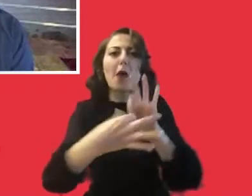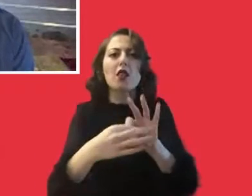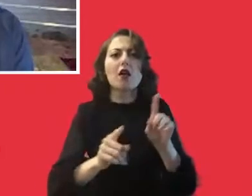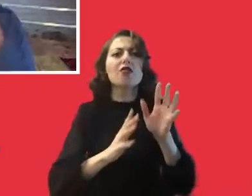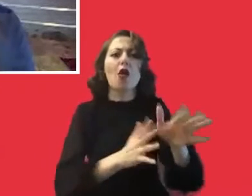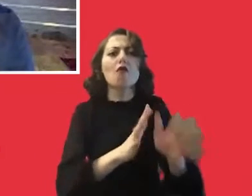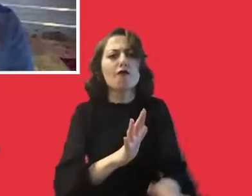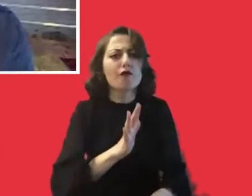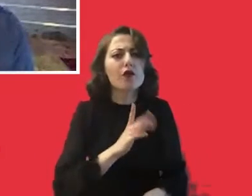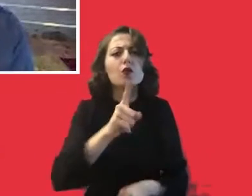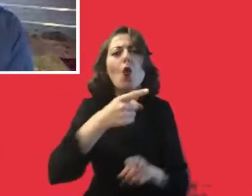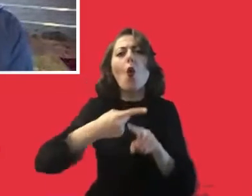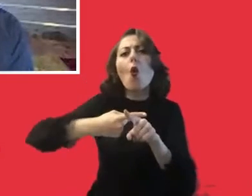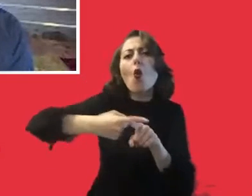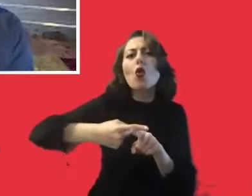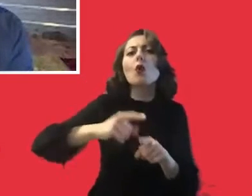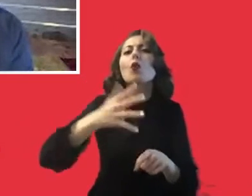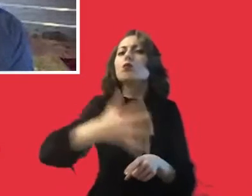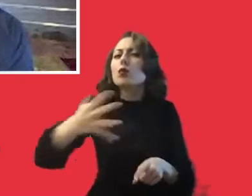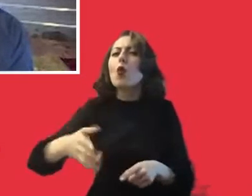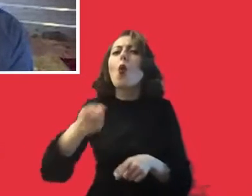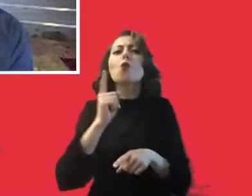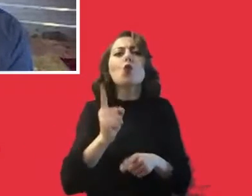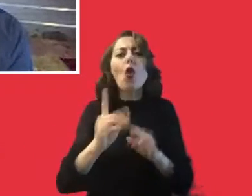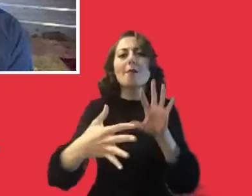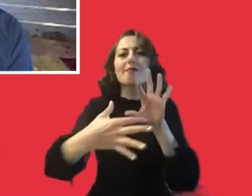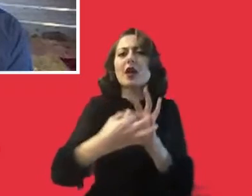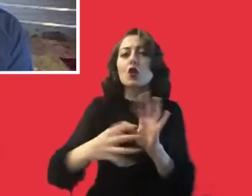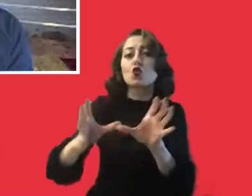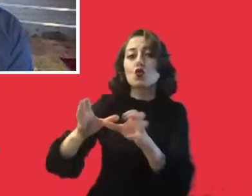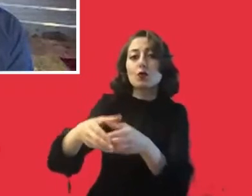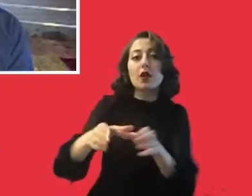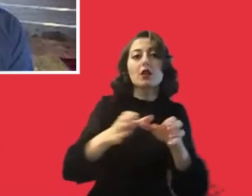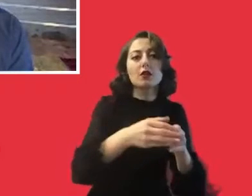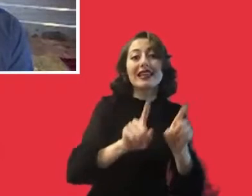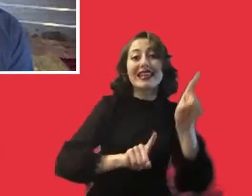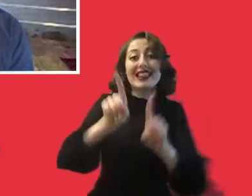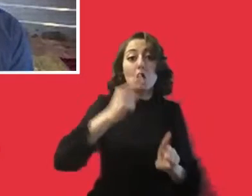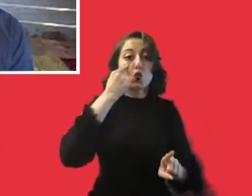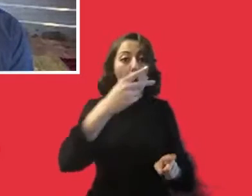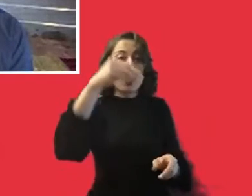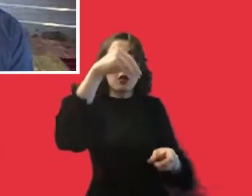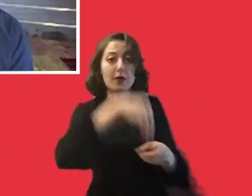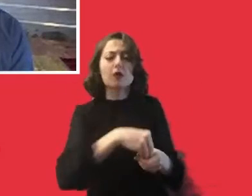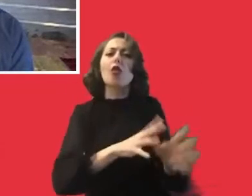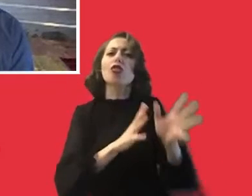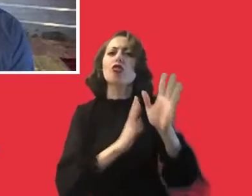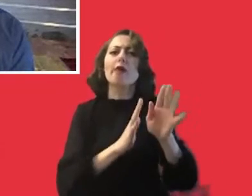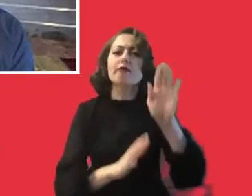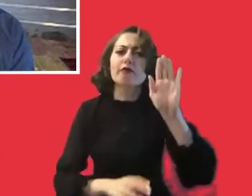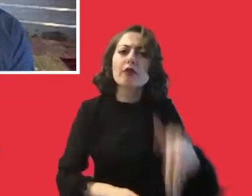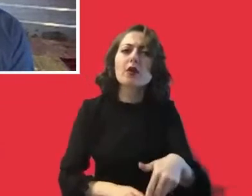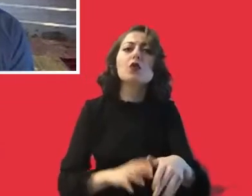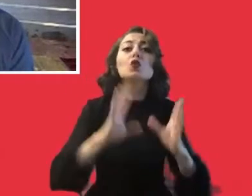them online, and we are working on more targeted groups like teachers and children, and we are now running them over digital